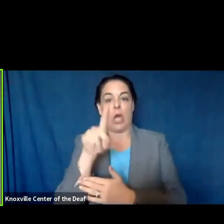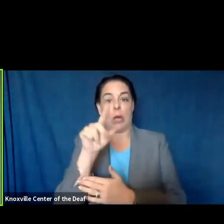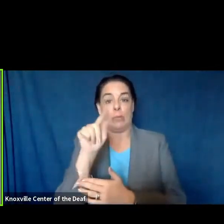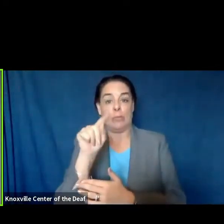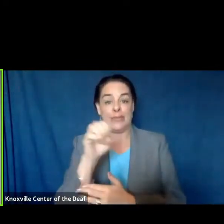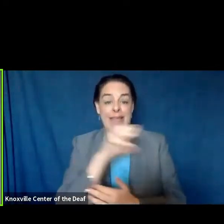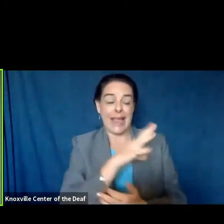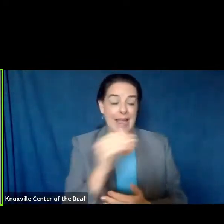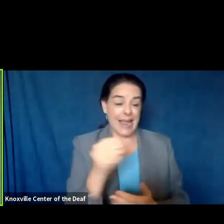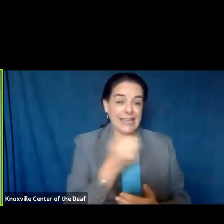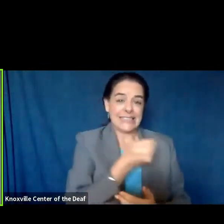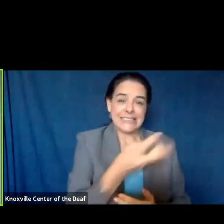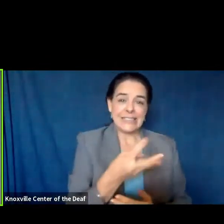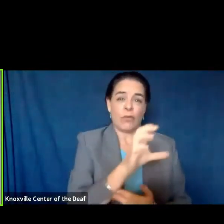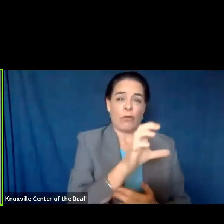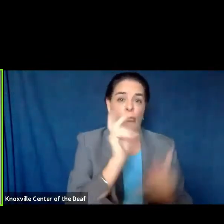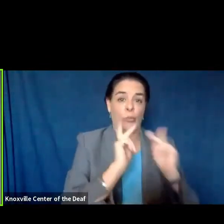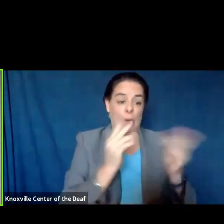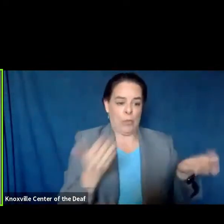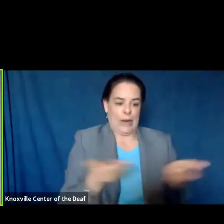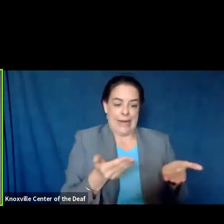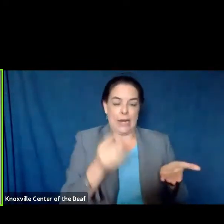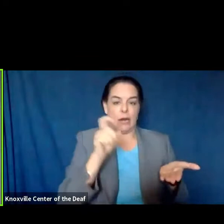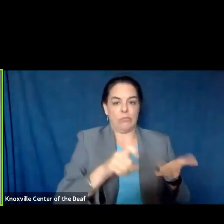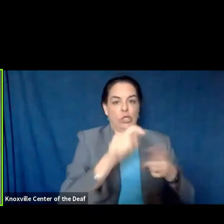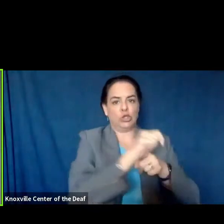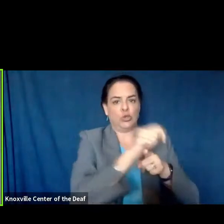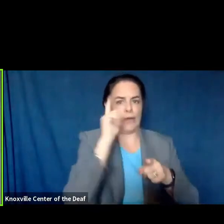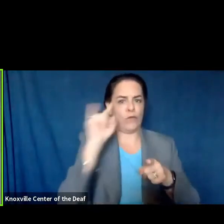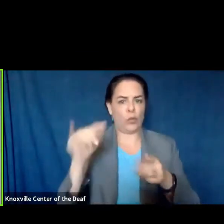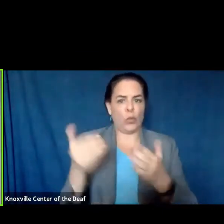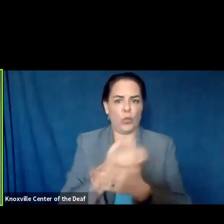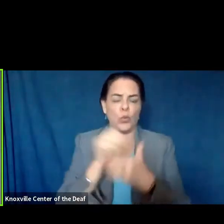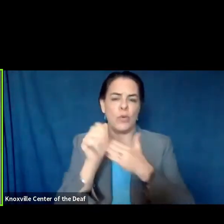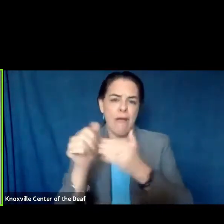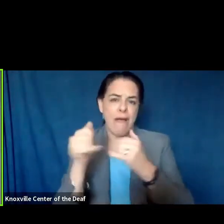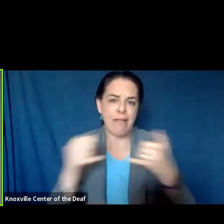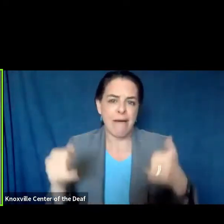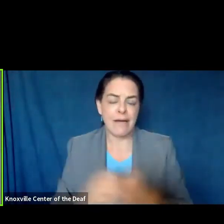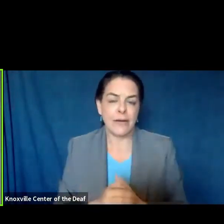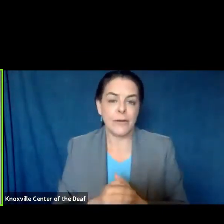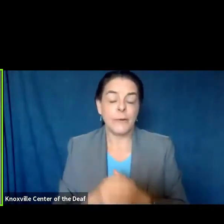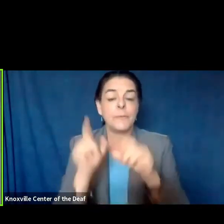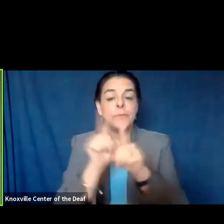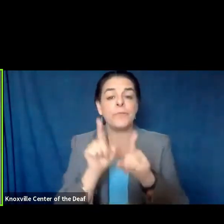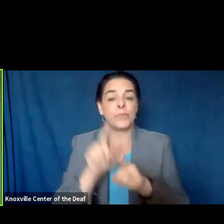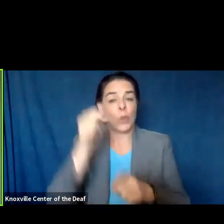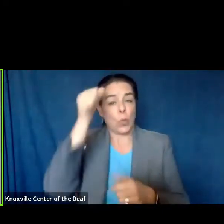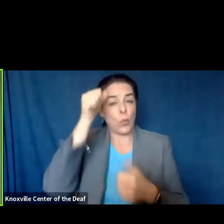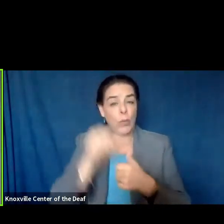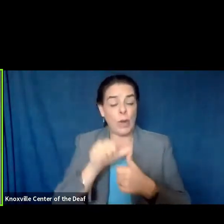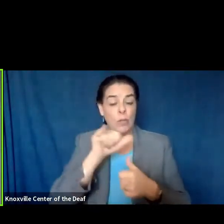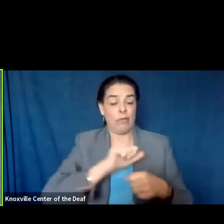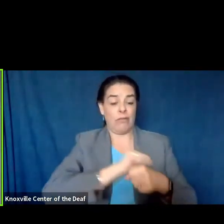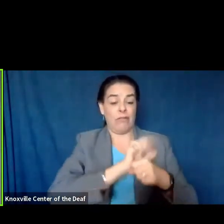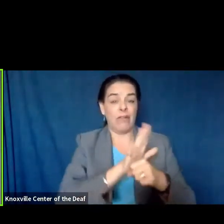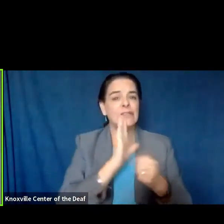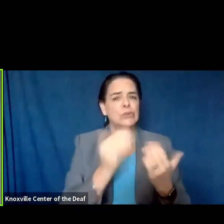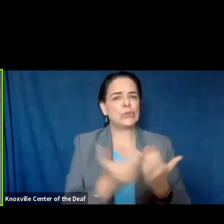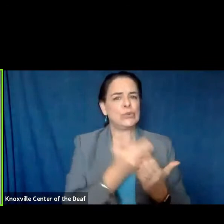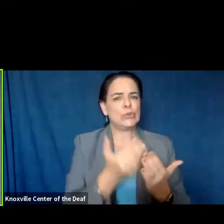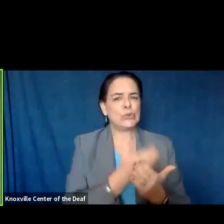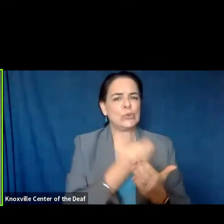are going to have to train on the new guidance. It's also important to remember that this is a novel virus, and we expect guidance